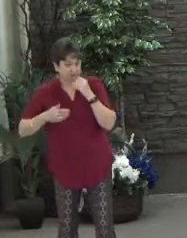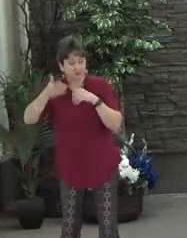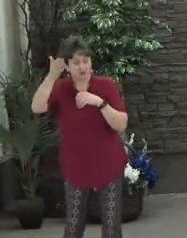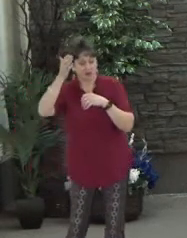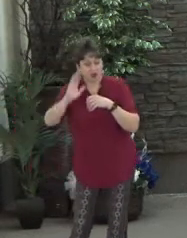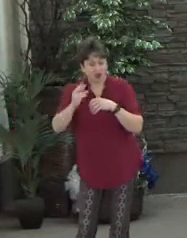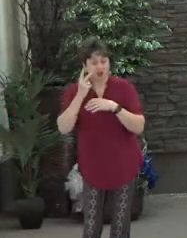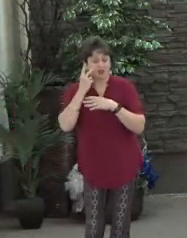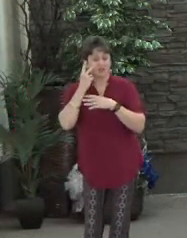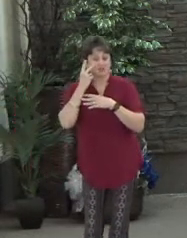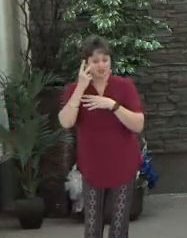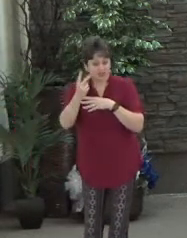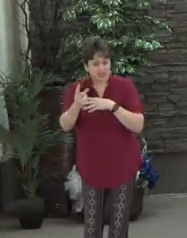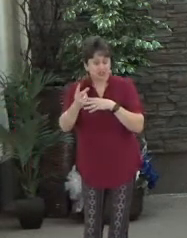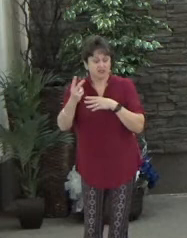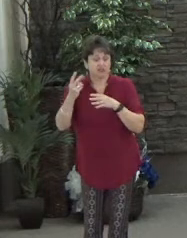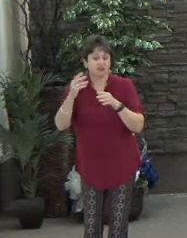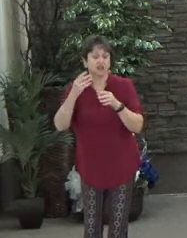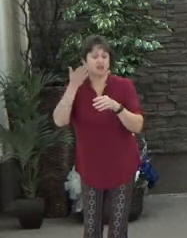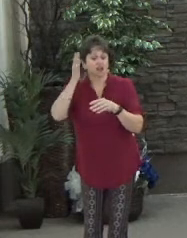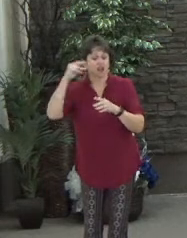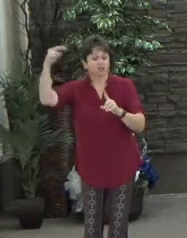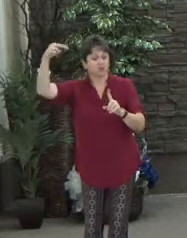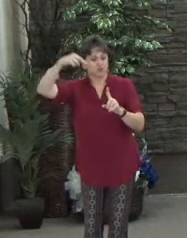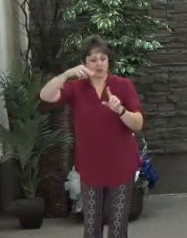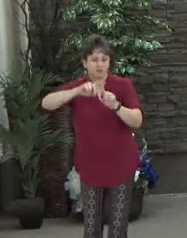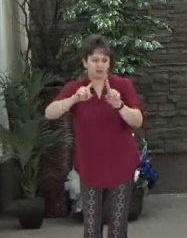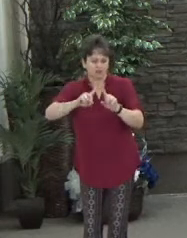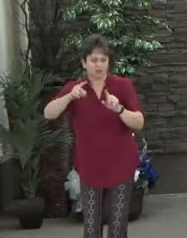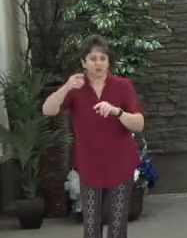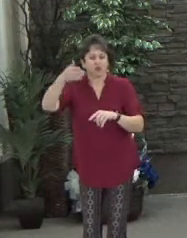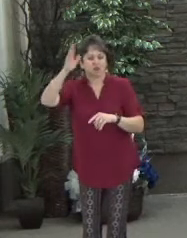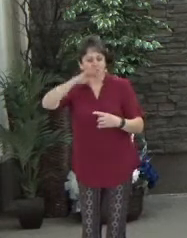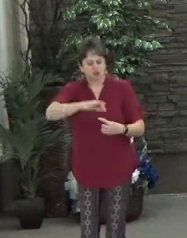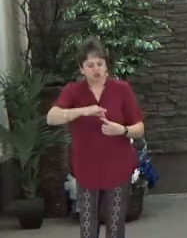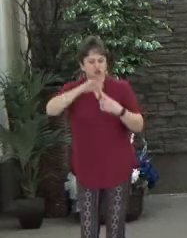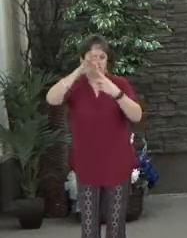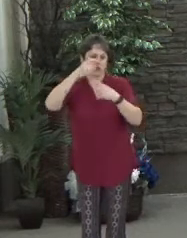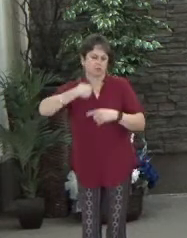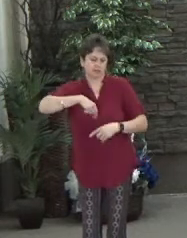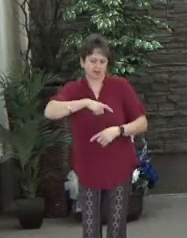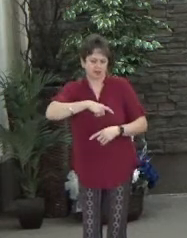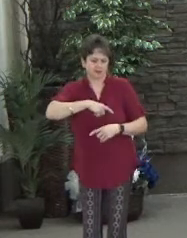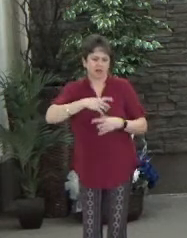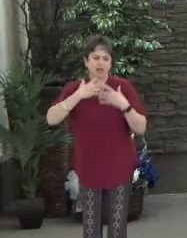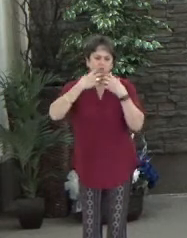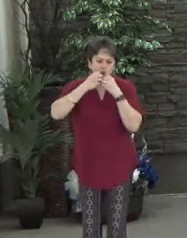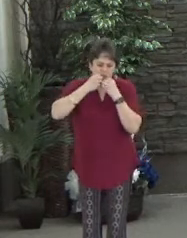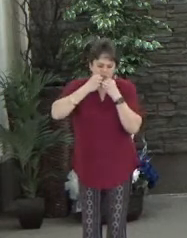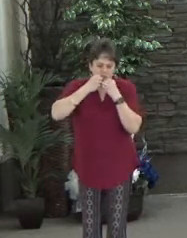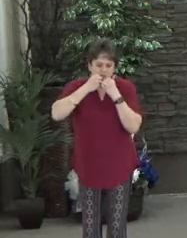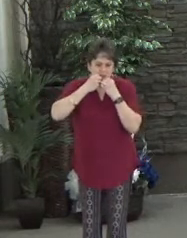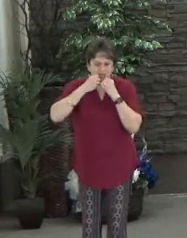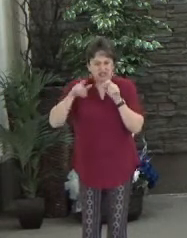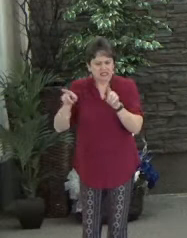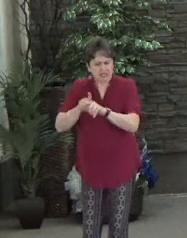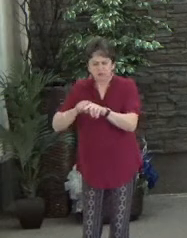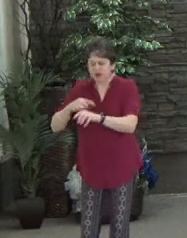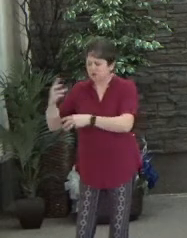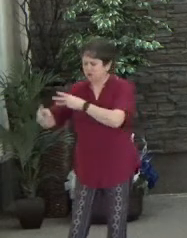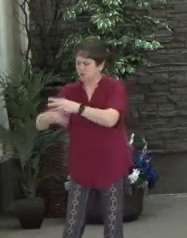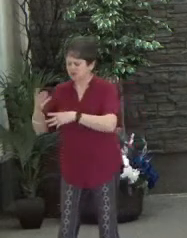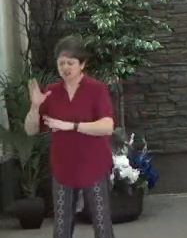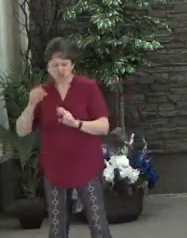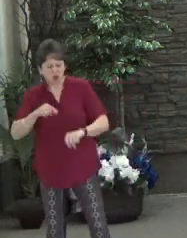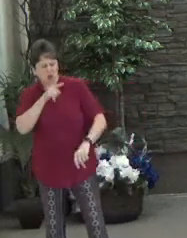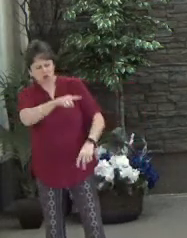God sees things differently. We're chosen and precious, even at the same time that the world says we're